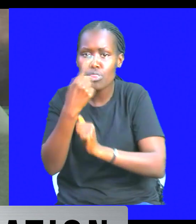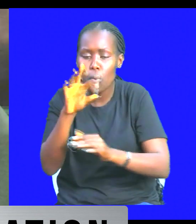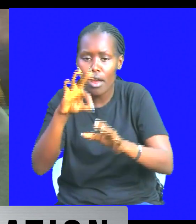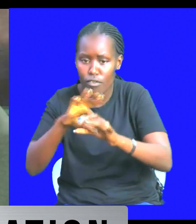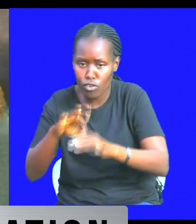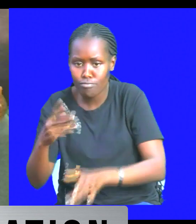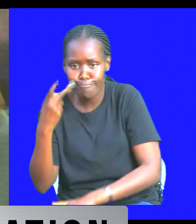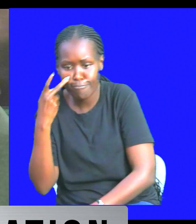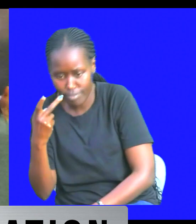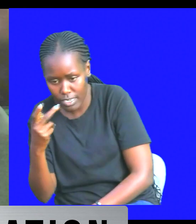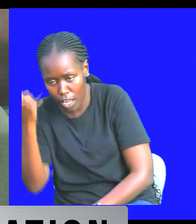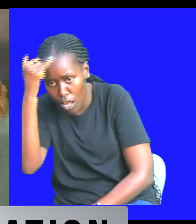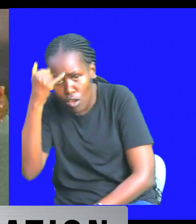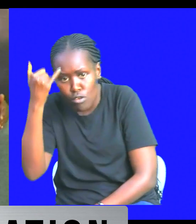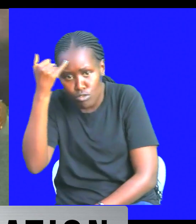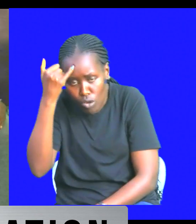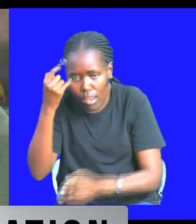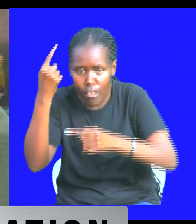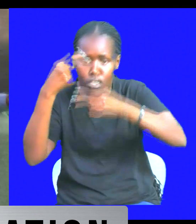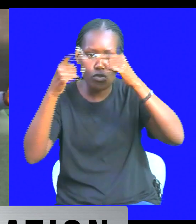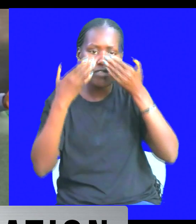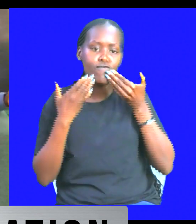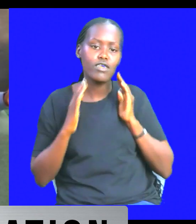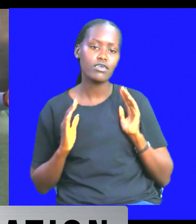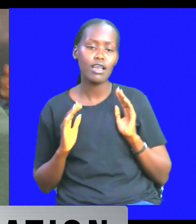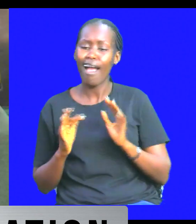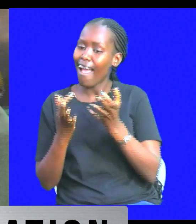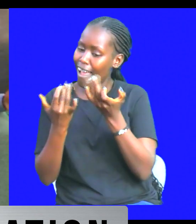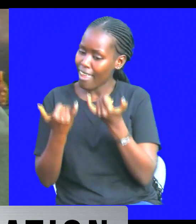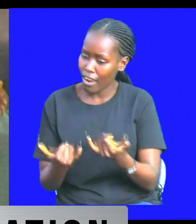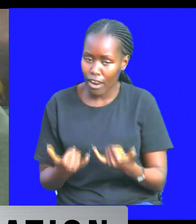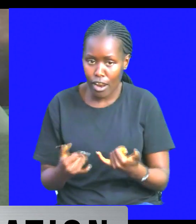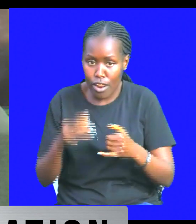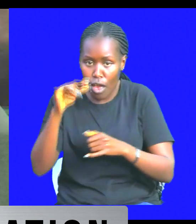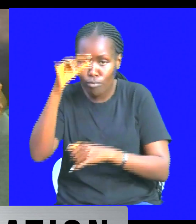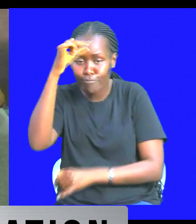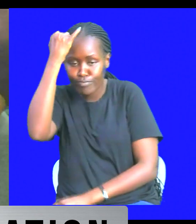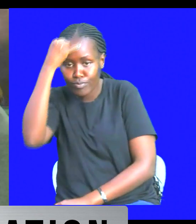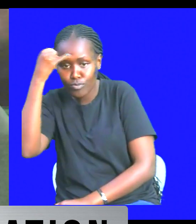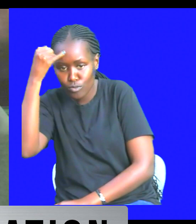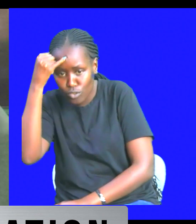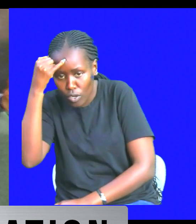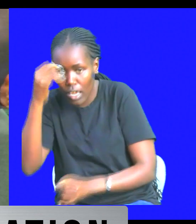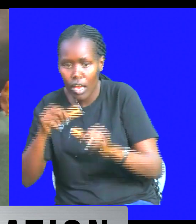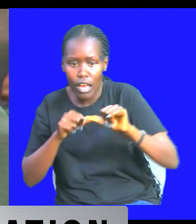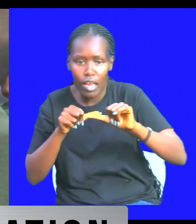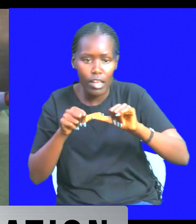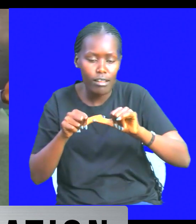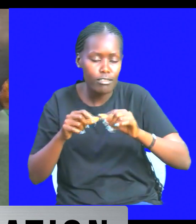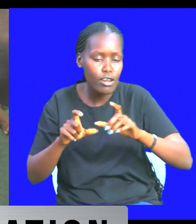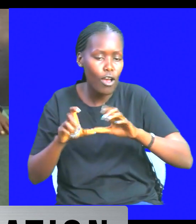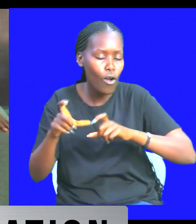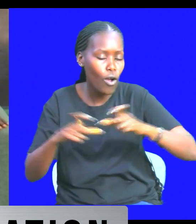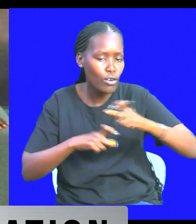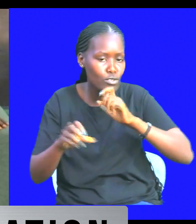that Jonah has beaten Oyo by one vote, and Jonah is now the person who is taking office, and Oyo has to wait for another 5 years to get his